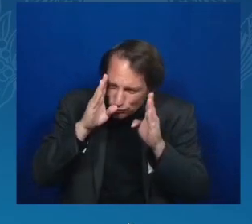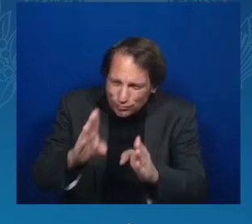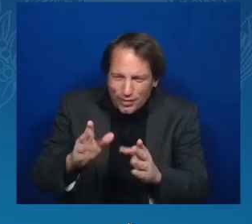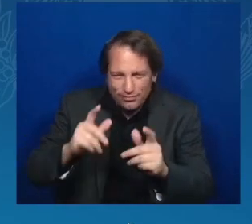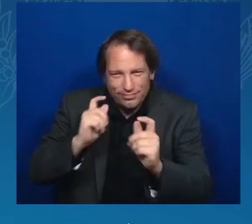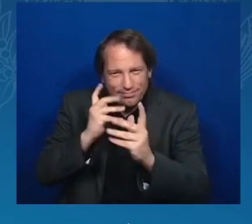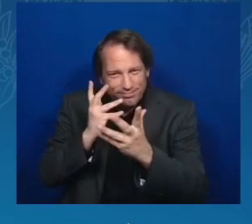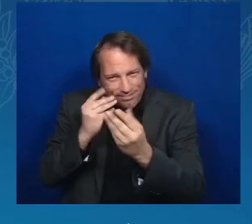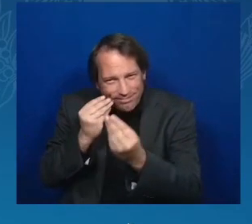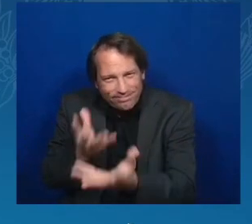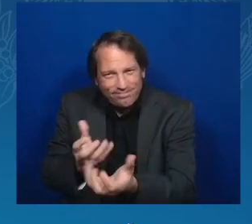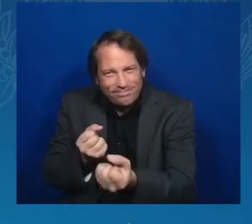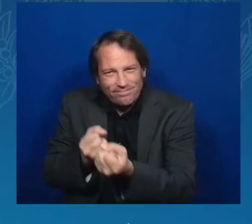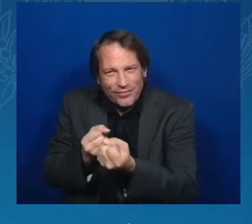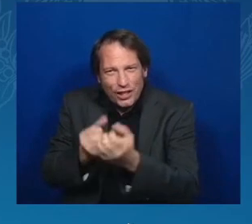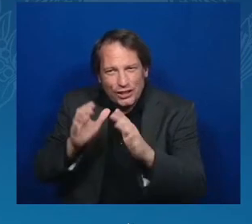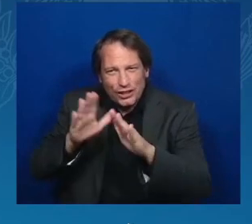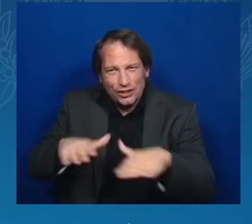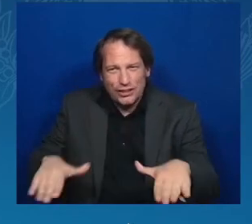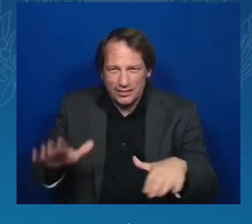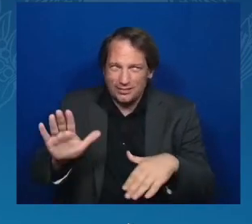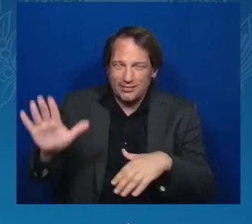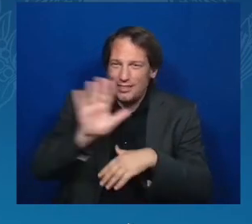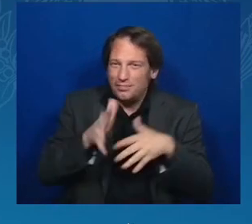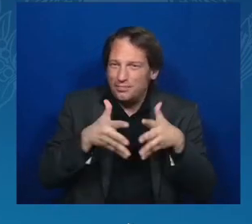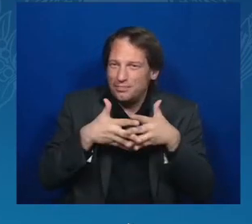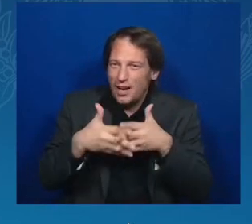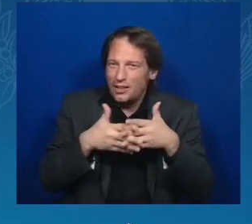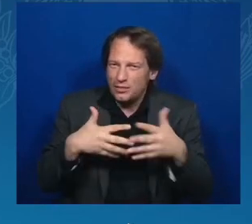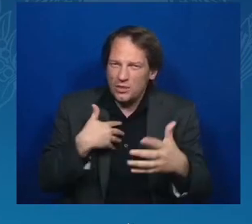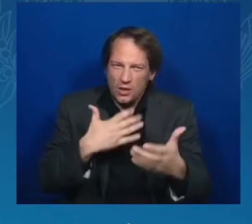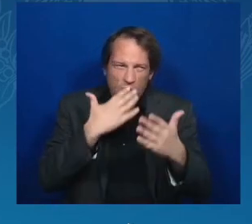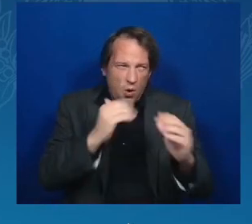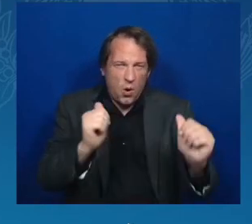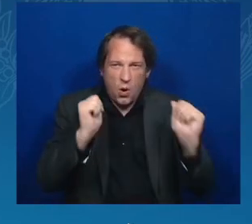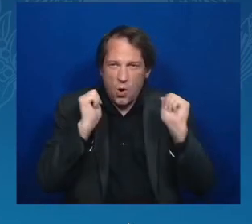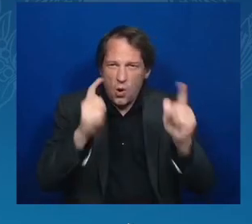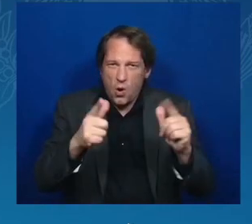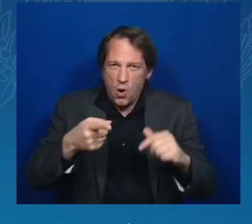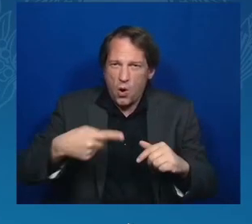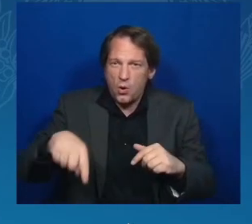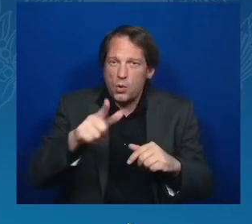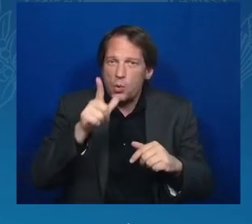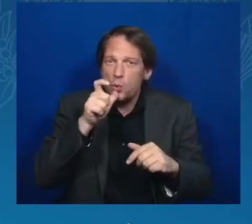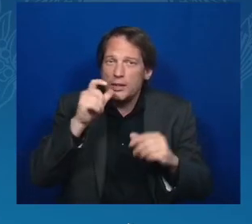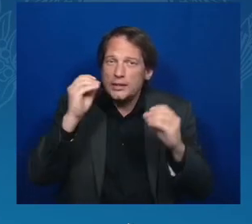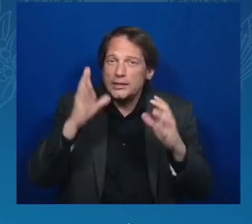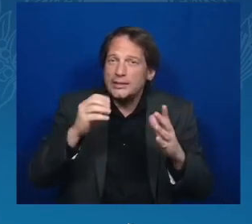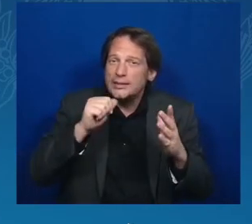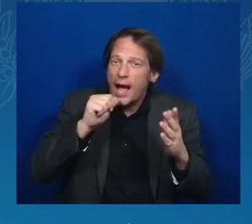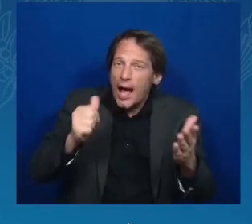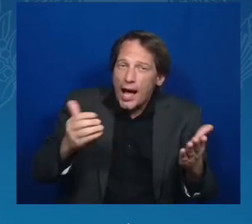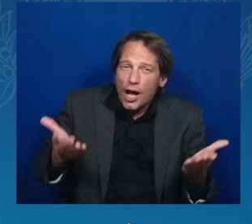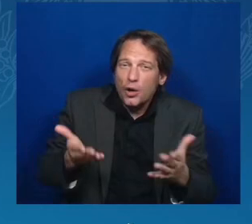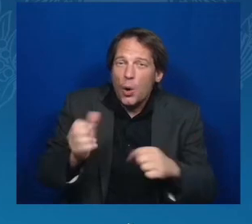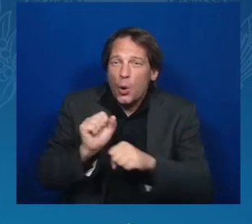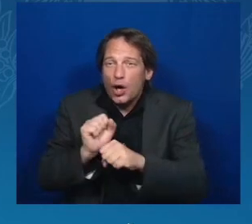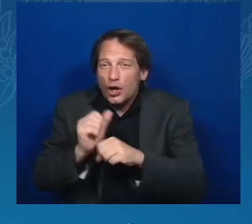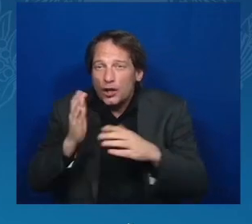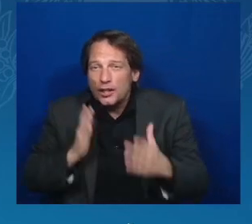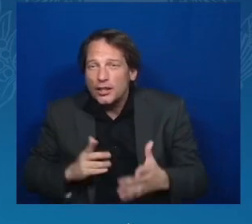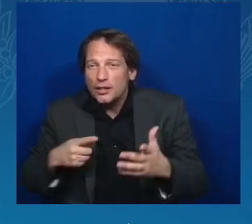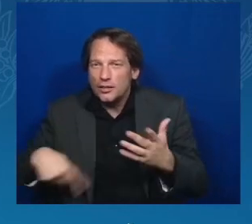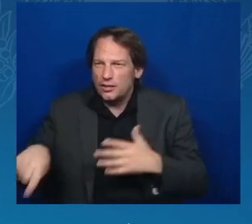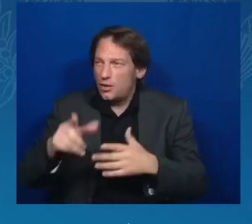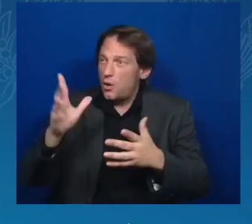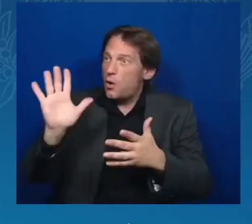their absence, all of the teachers and those workers at this school for what you do every day for the children of America. Representative